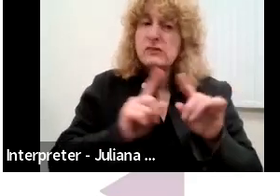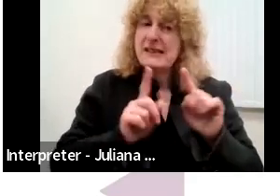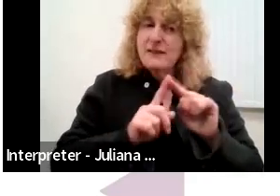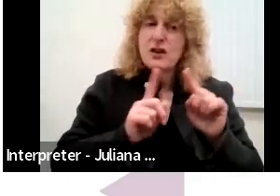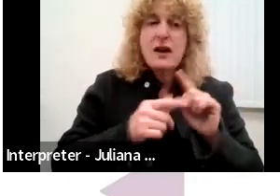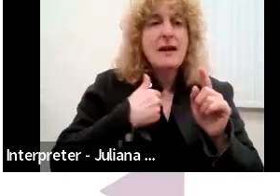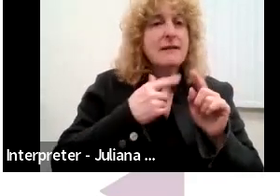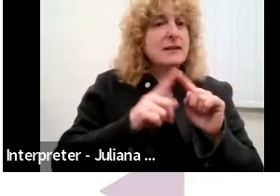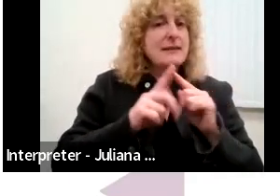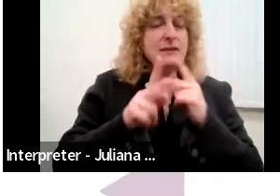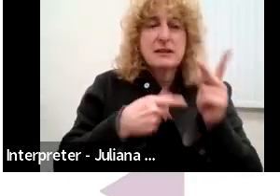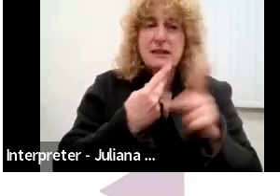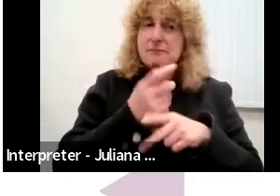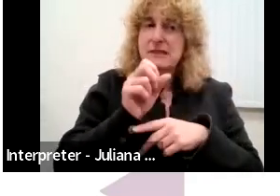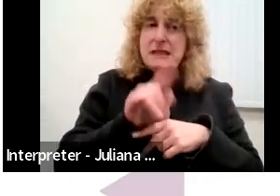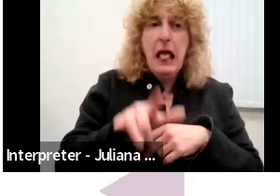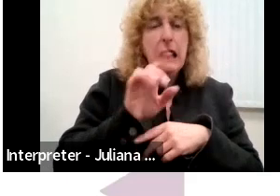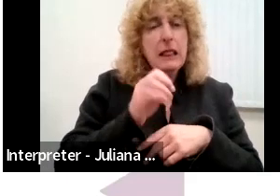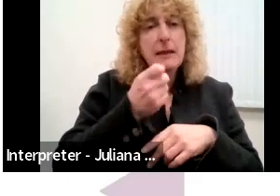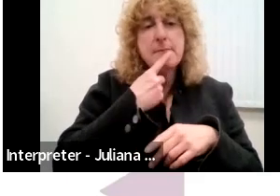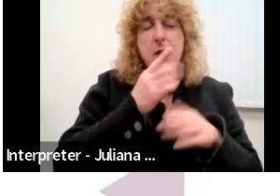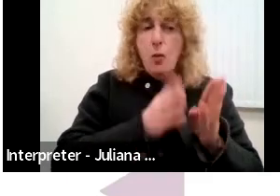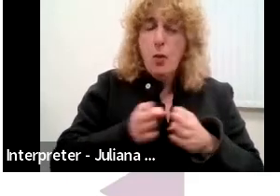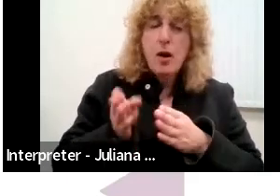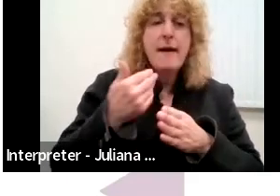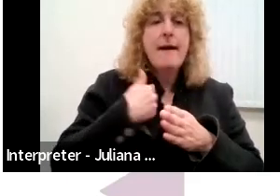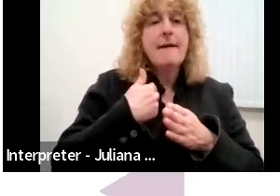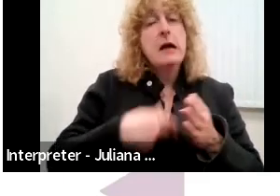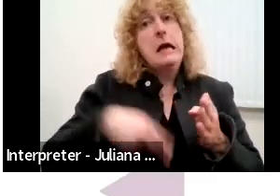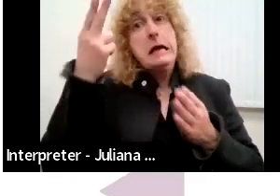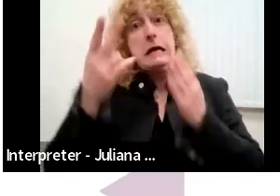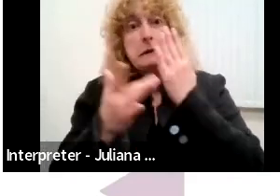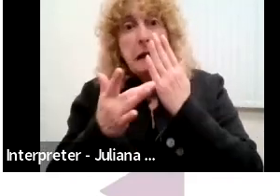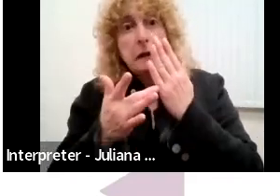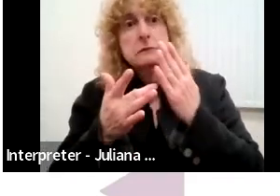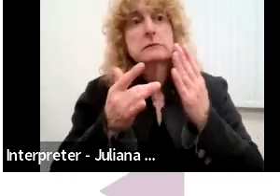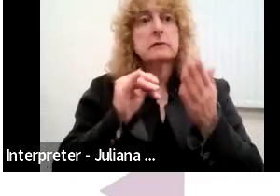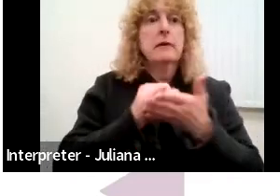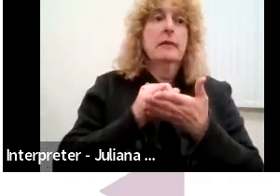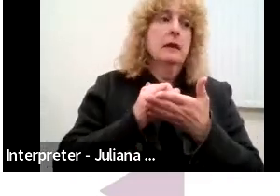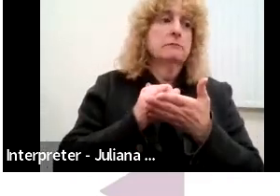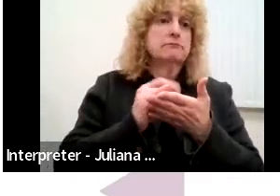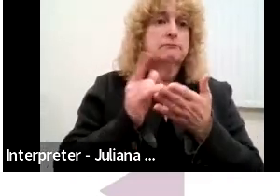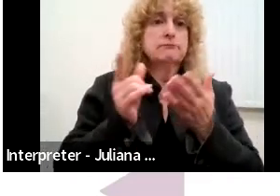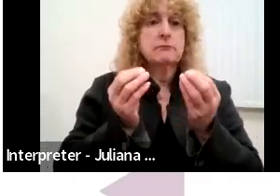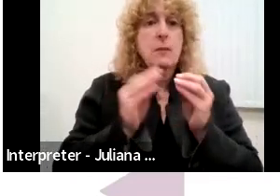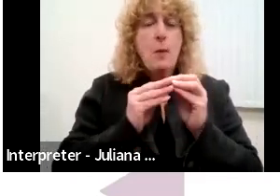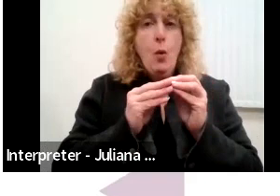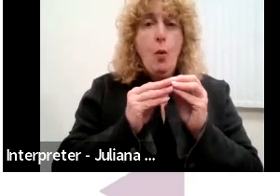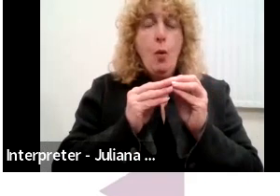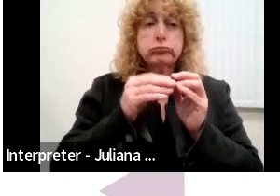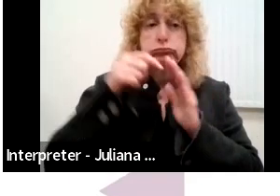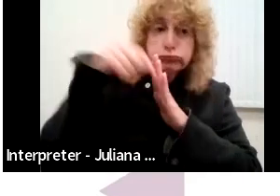different types of styles of pill organizers. There's kind of high-tech ones that get more in depth